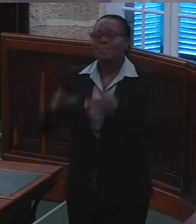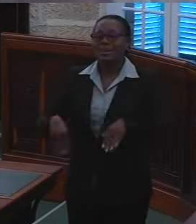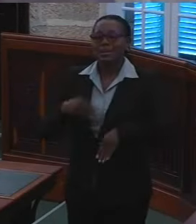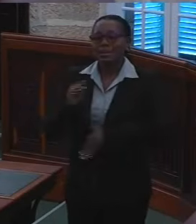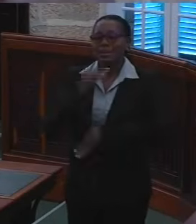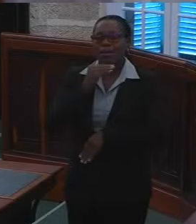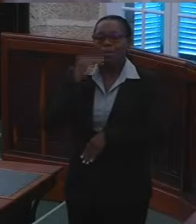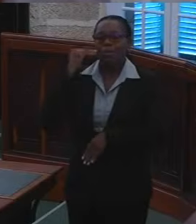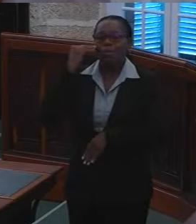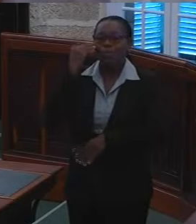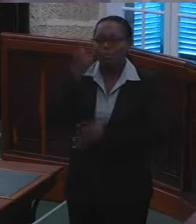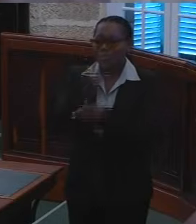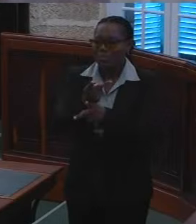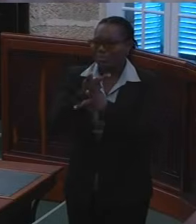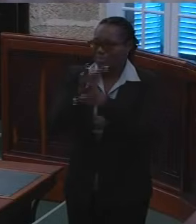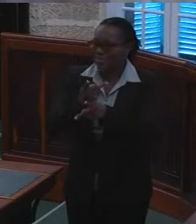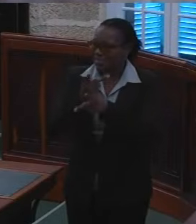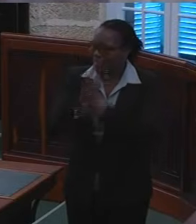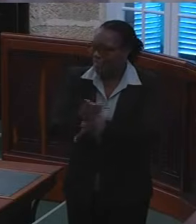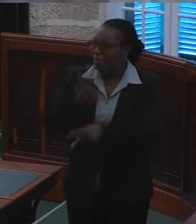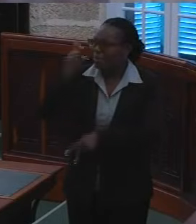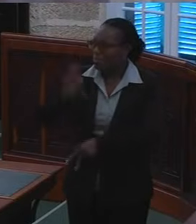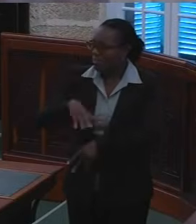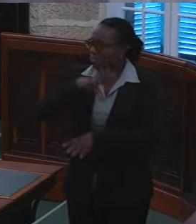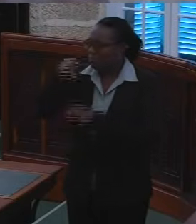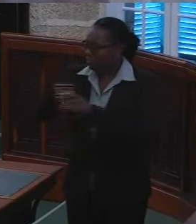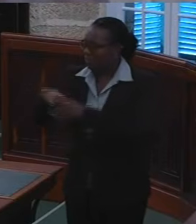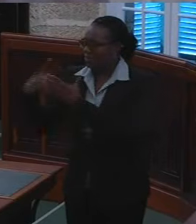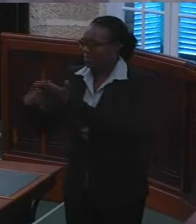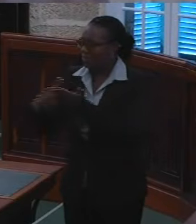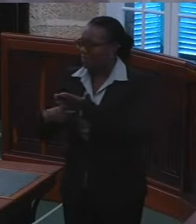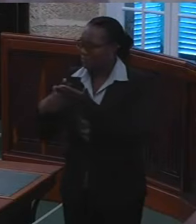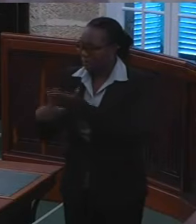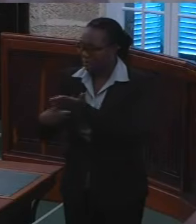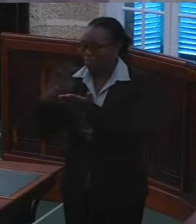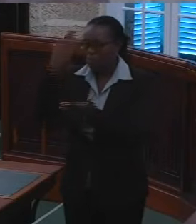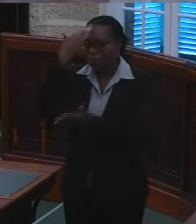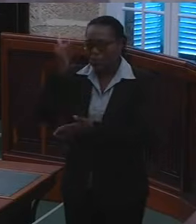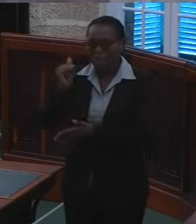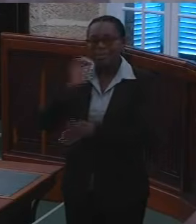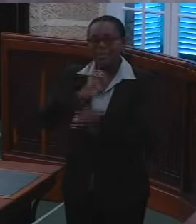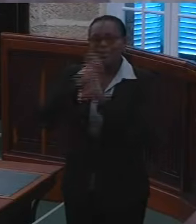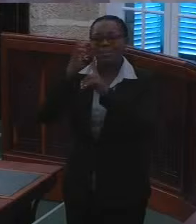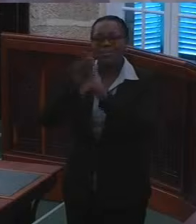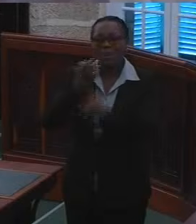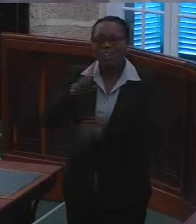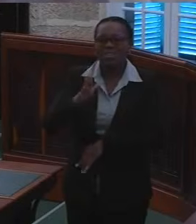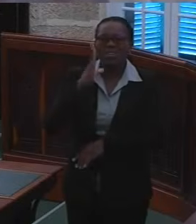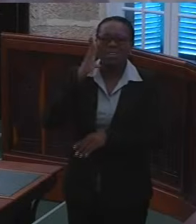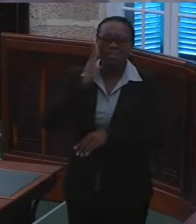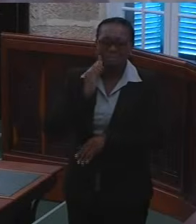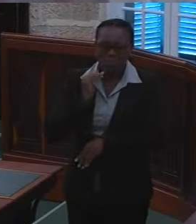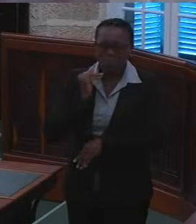of the conversation because we believe that we should facilitate them in an environment that they're accustomed to. The